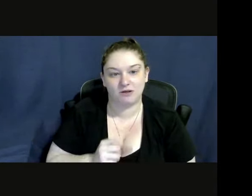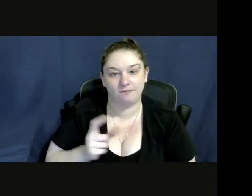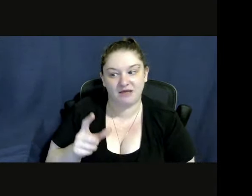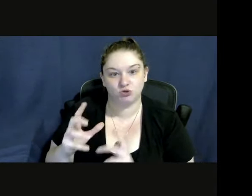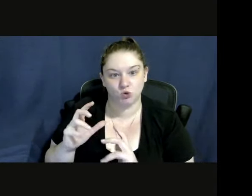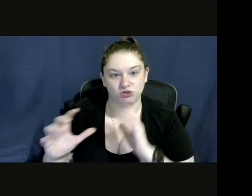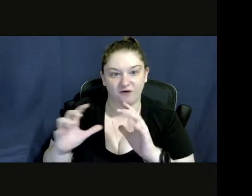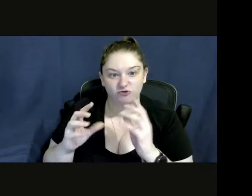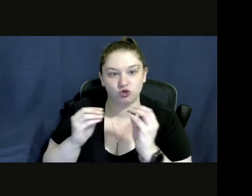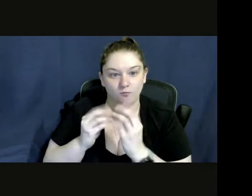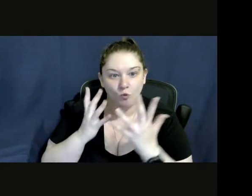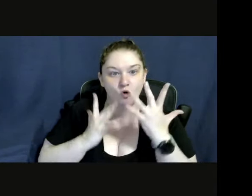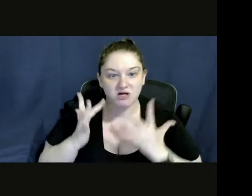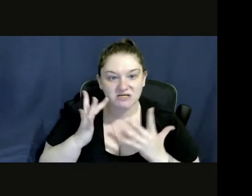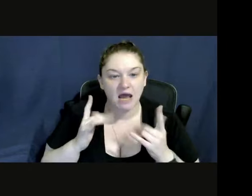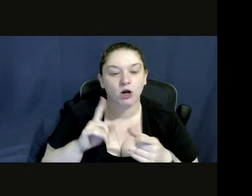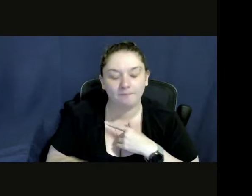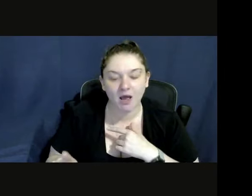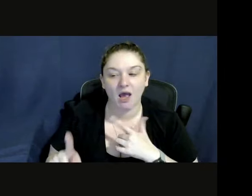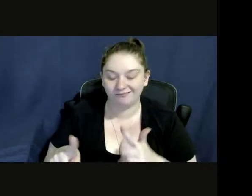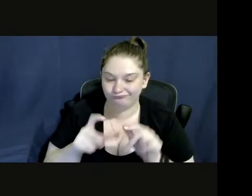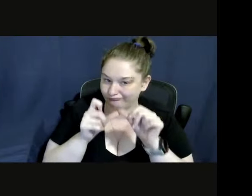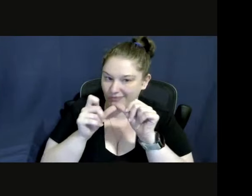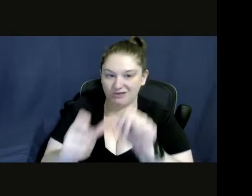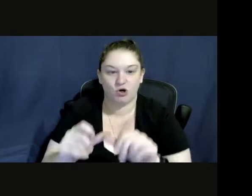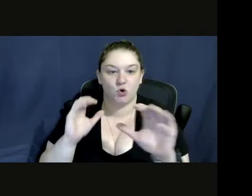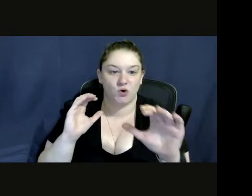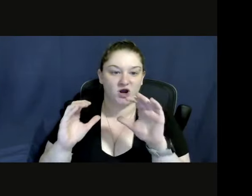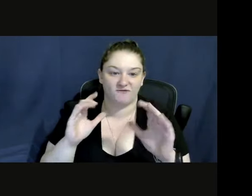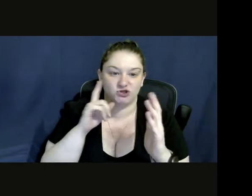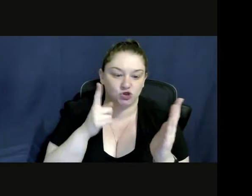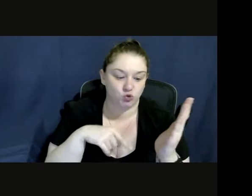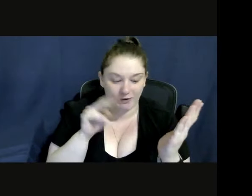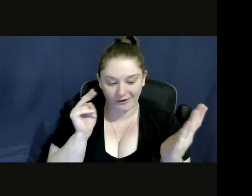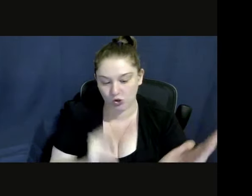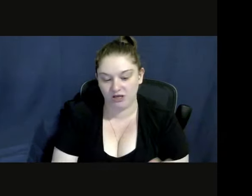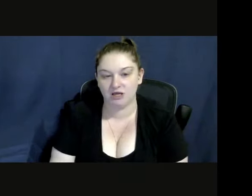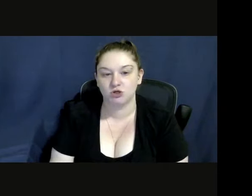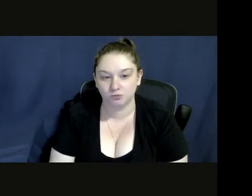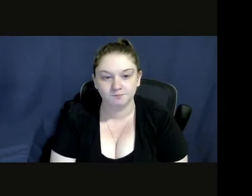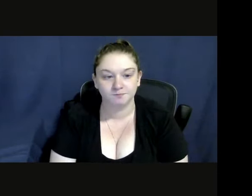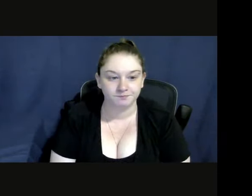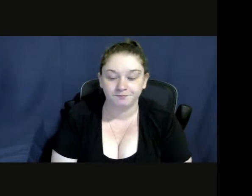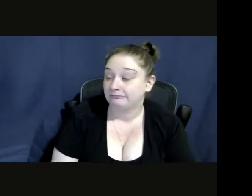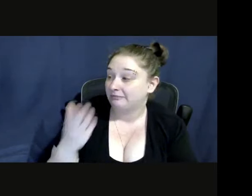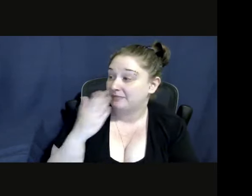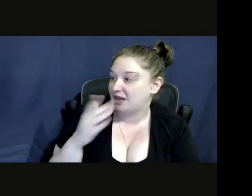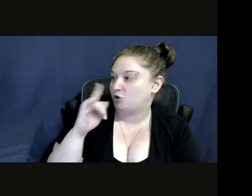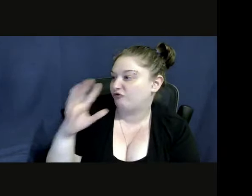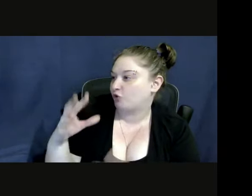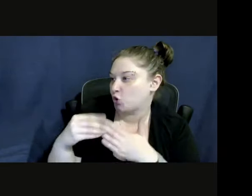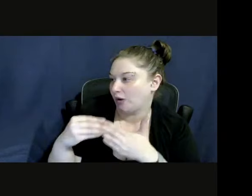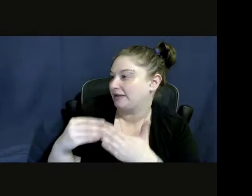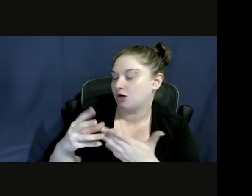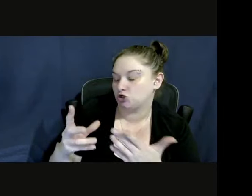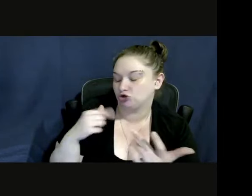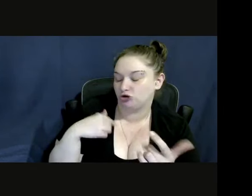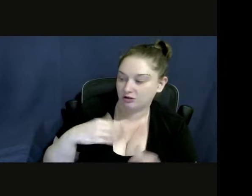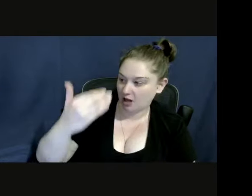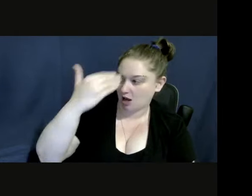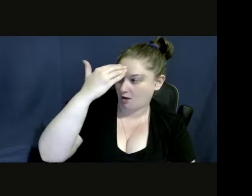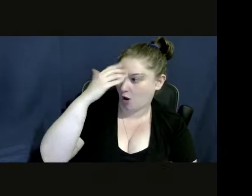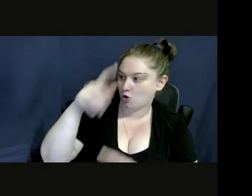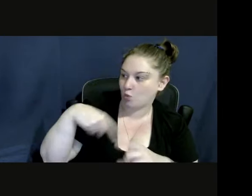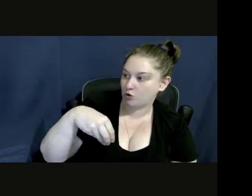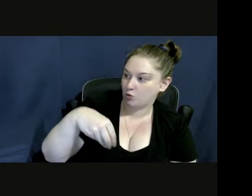Yeah. But those are ongoing and continuing. thank you for your leadership. I'm aware that when you're in the state